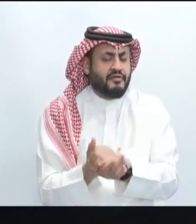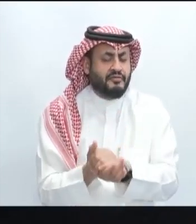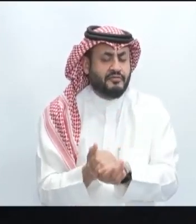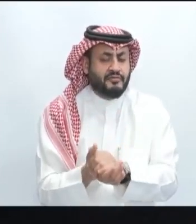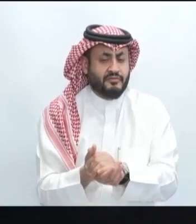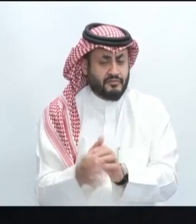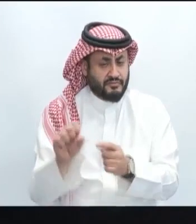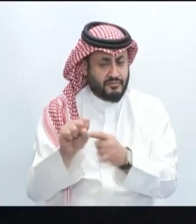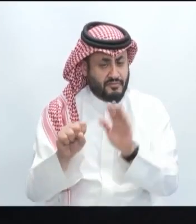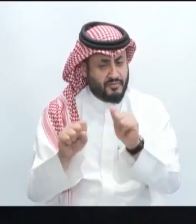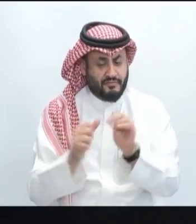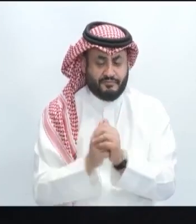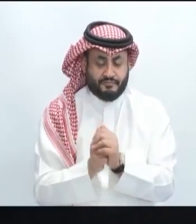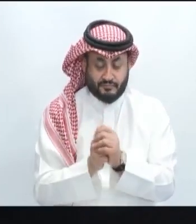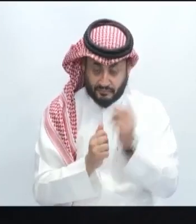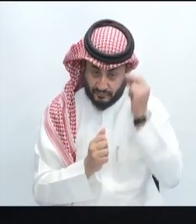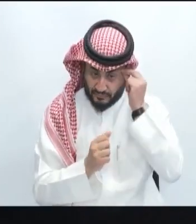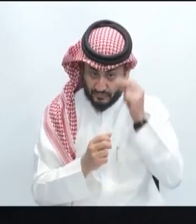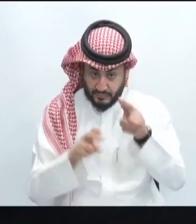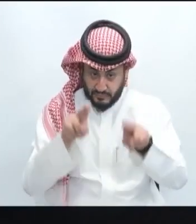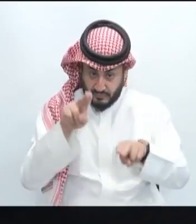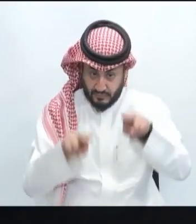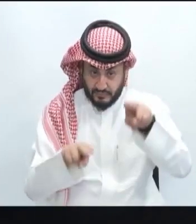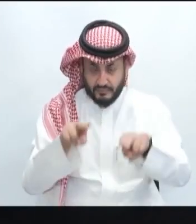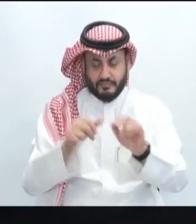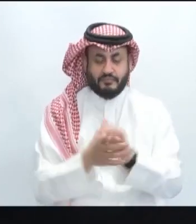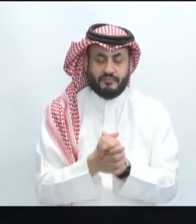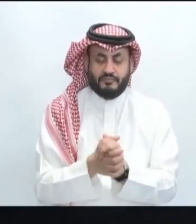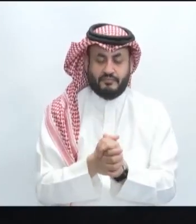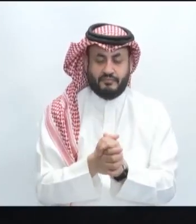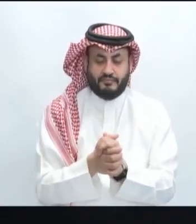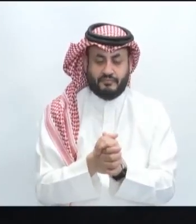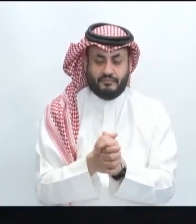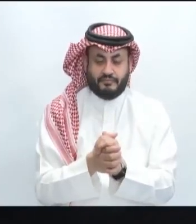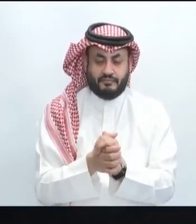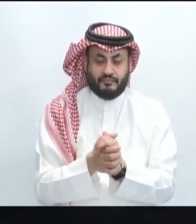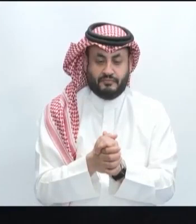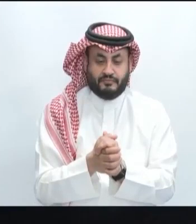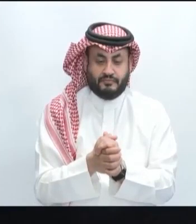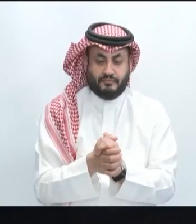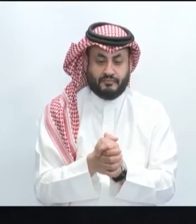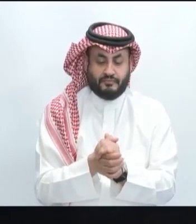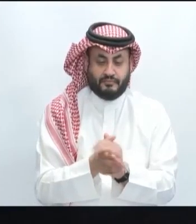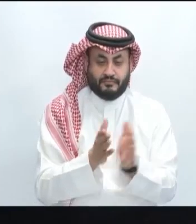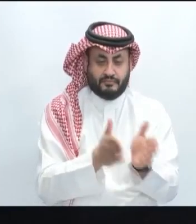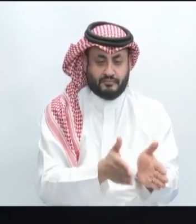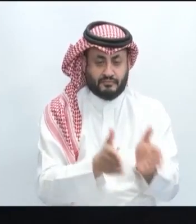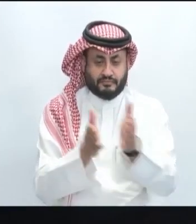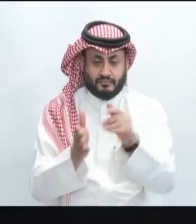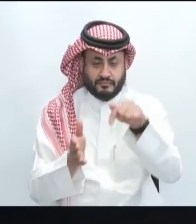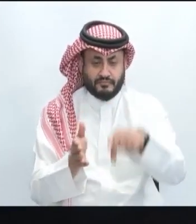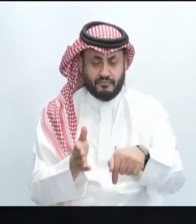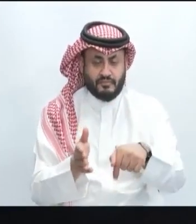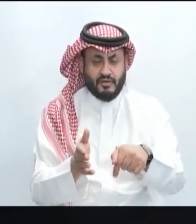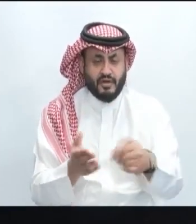soup. So it's important that we keep this in our mind. Now, let us move on to our lesson